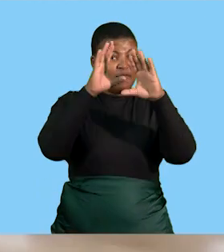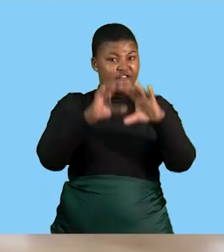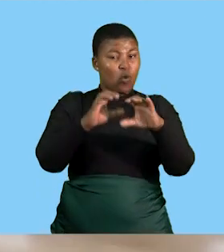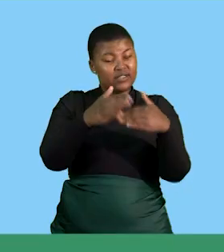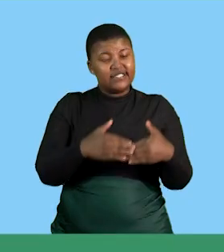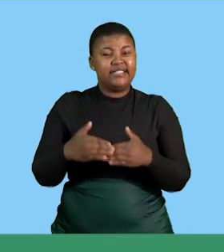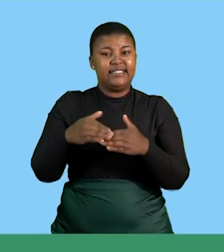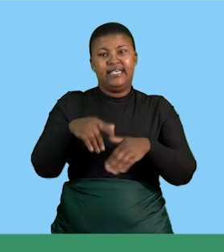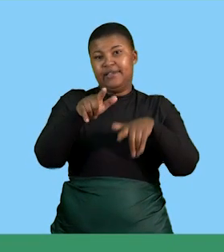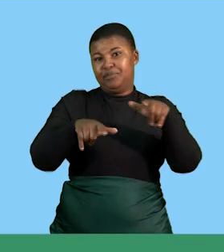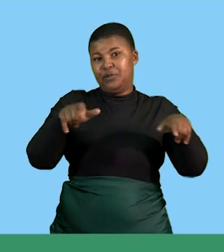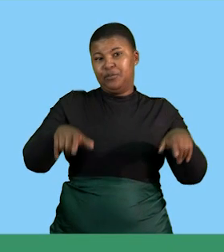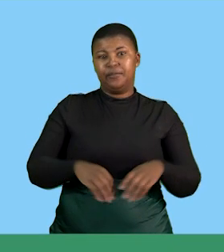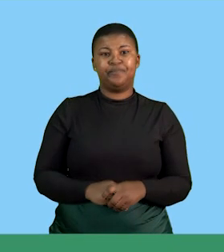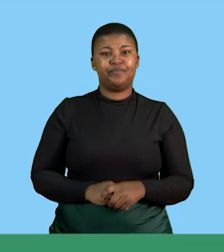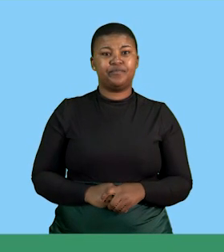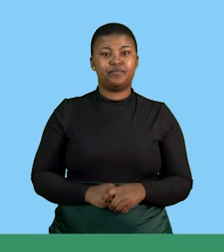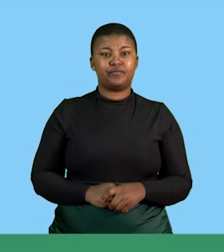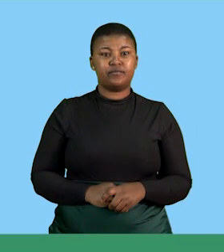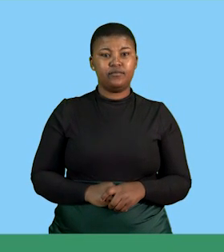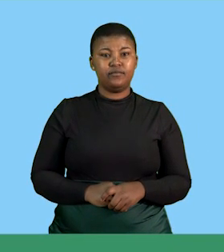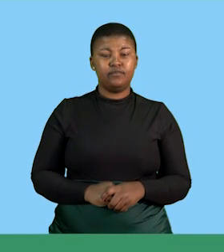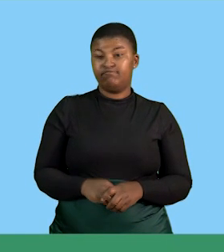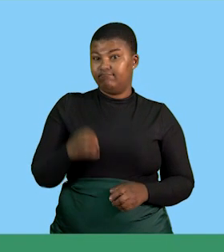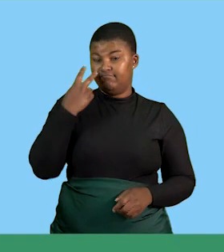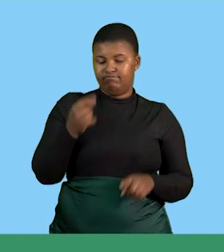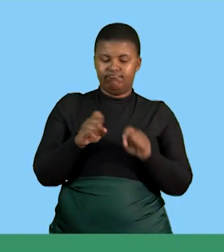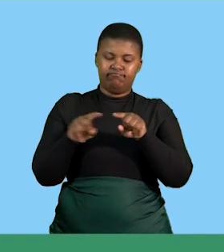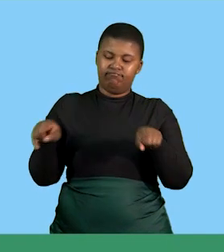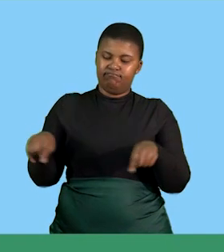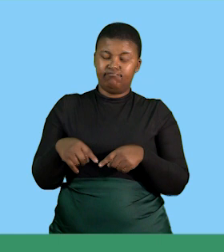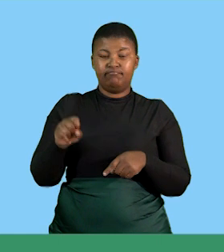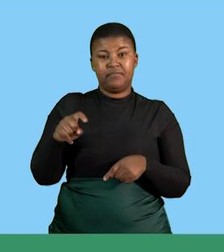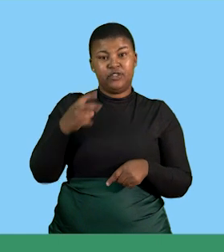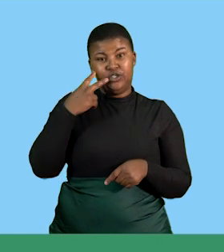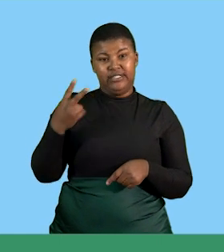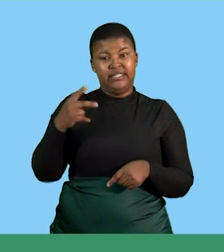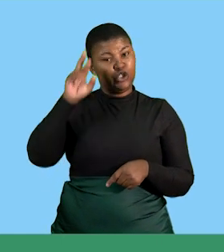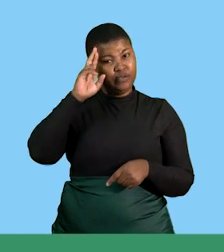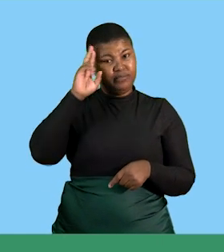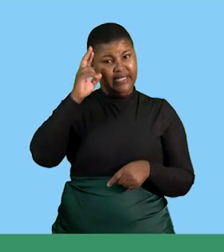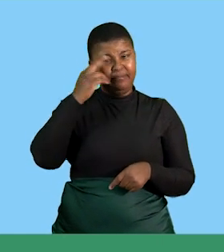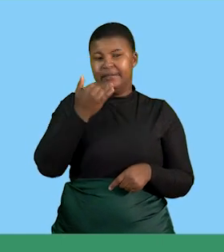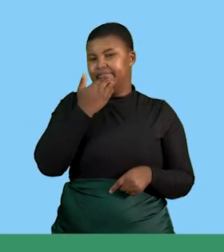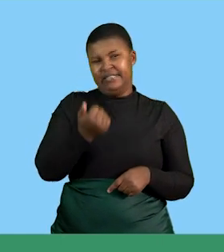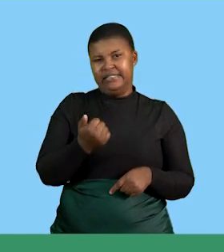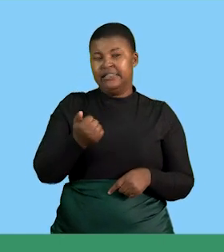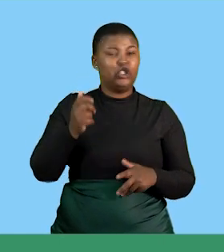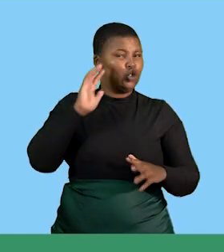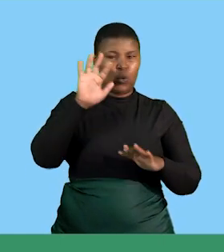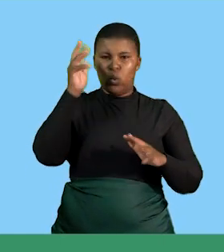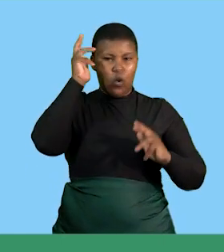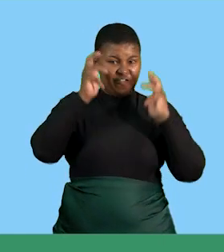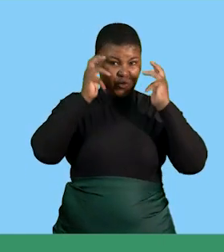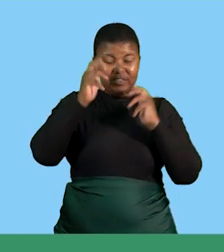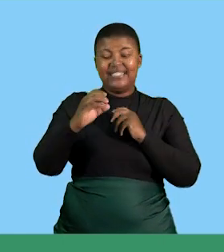So let me just focus your attention at this little notice here at the bottom. Remember, do not confuse CBOs with